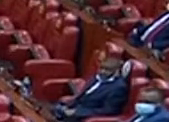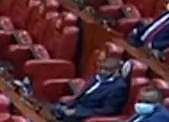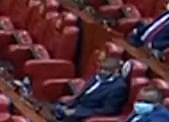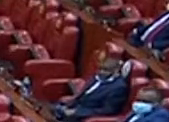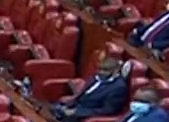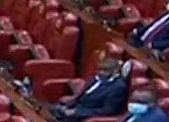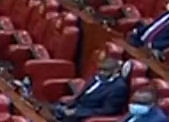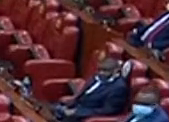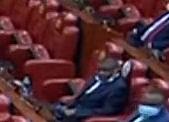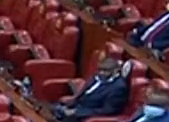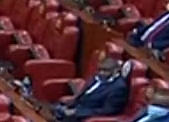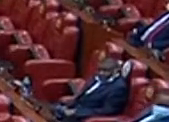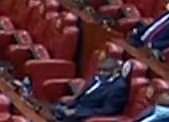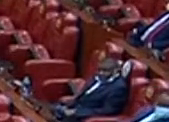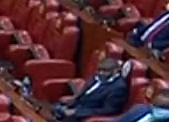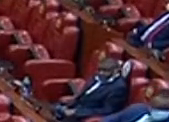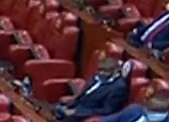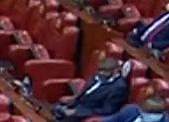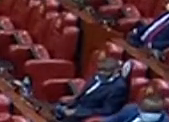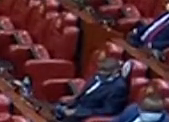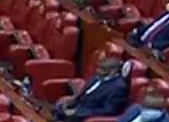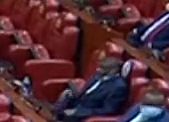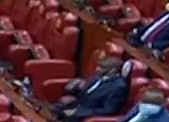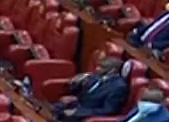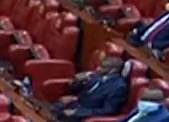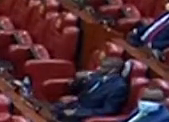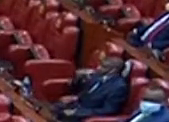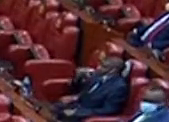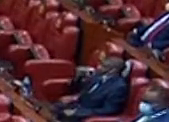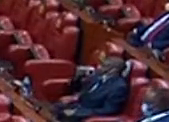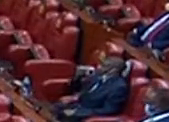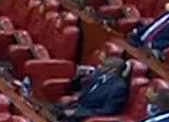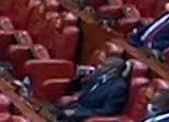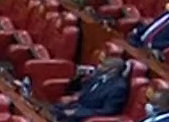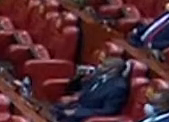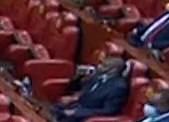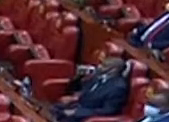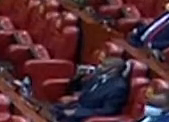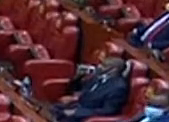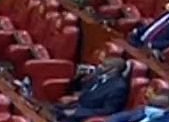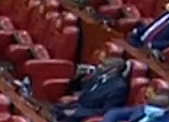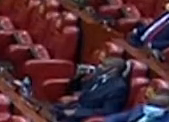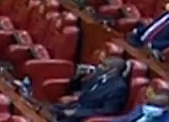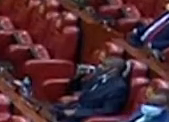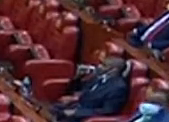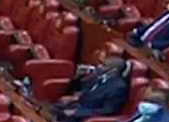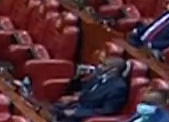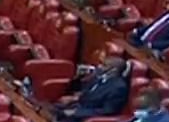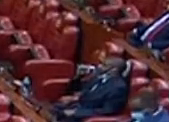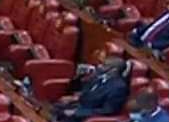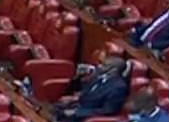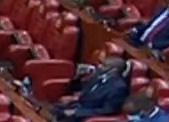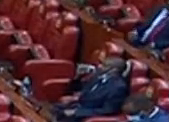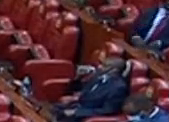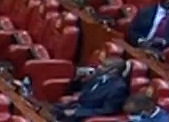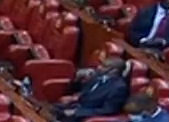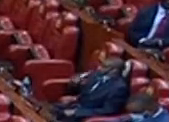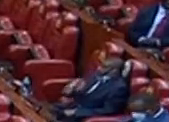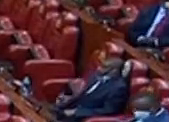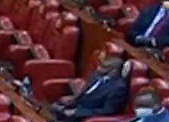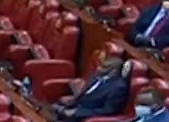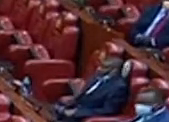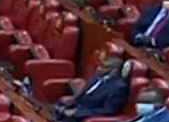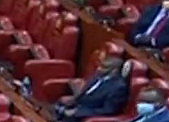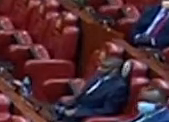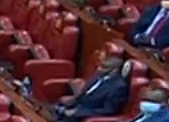the chamber, owing to the fact that the business of the House cannot commence without the quorum having been attained.